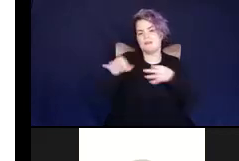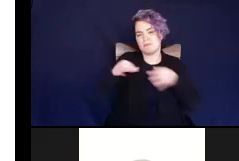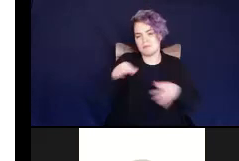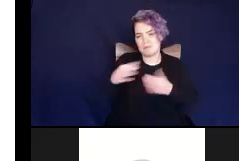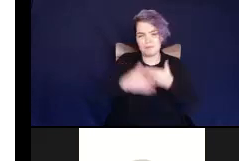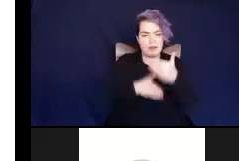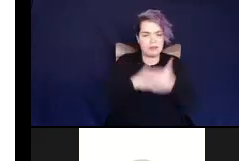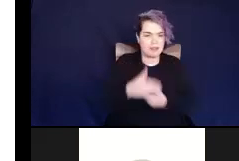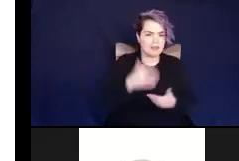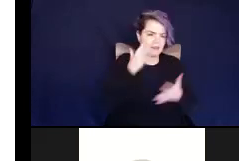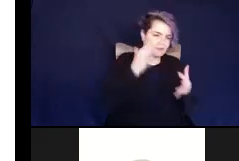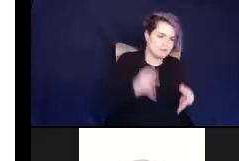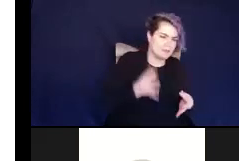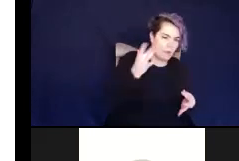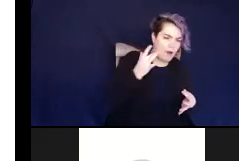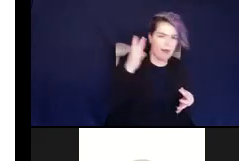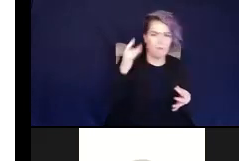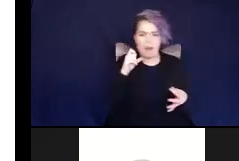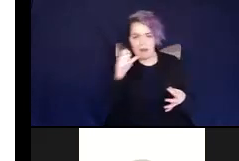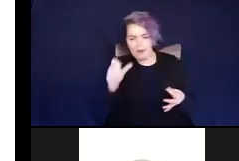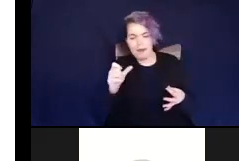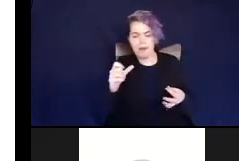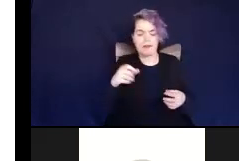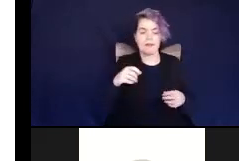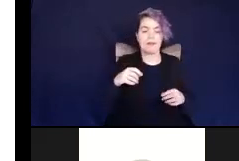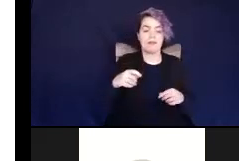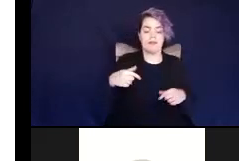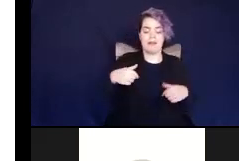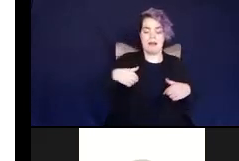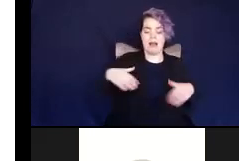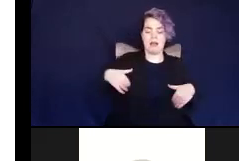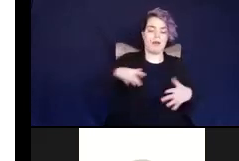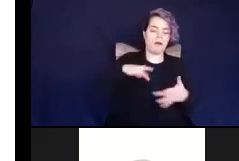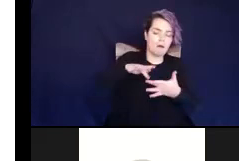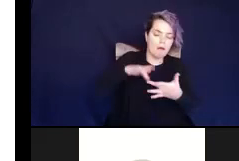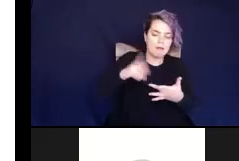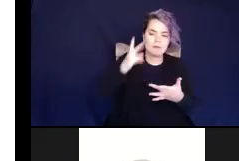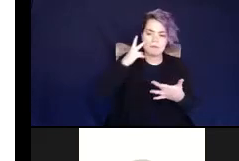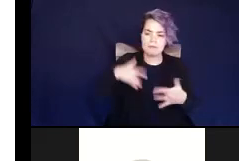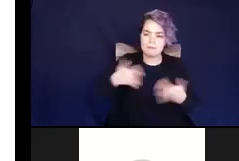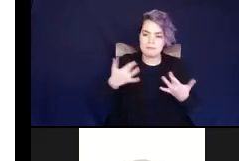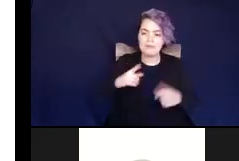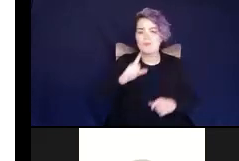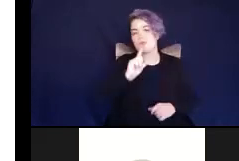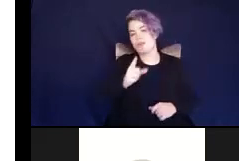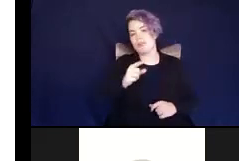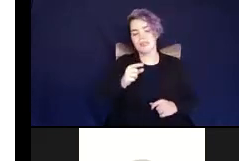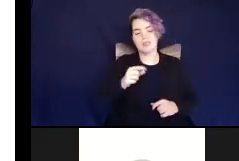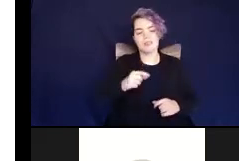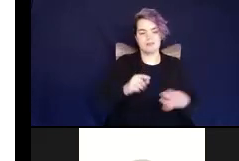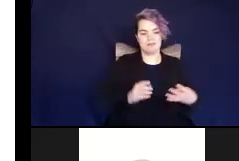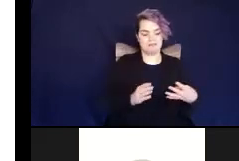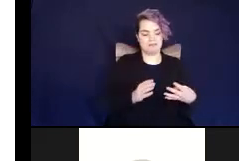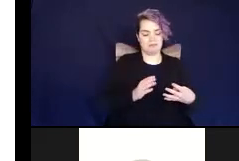folks. And so I haven't followed what has happened with that, but primarily all of the stuff early on was really focused